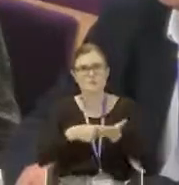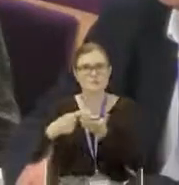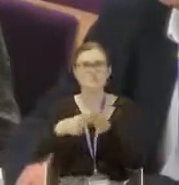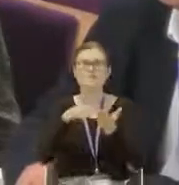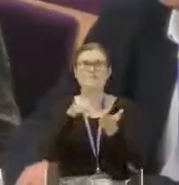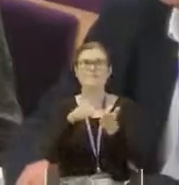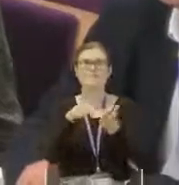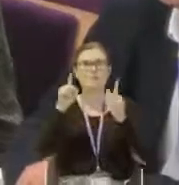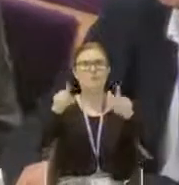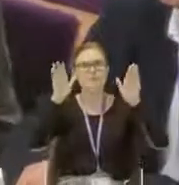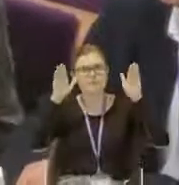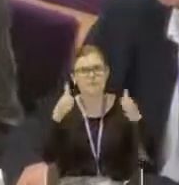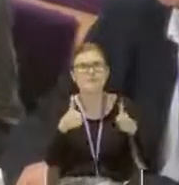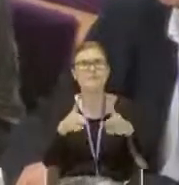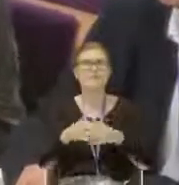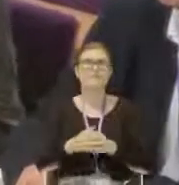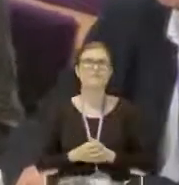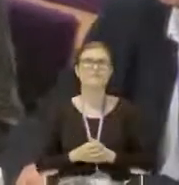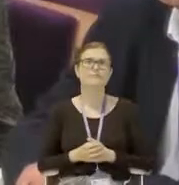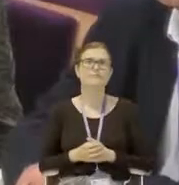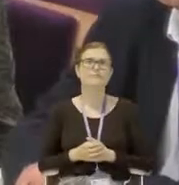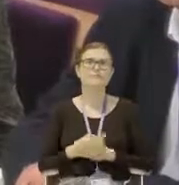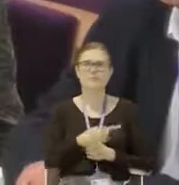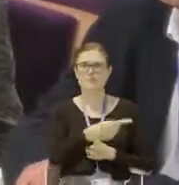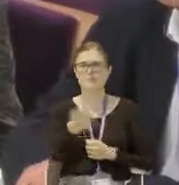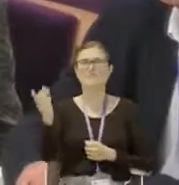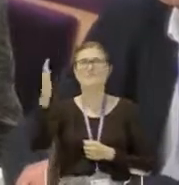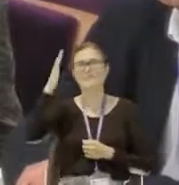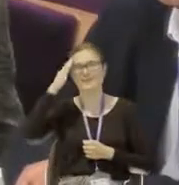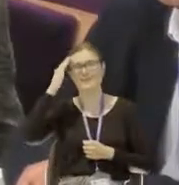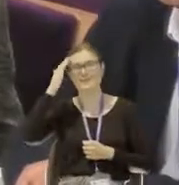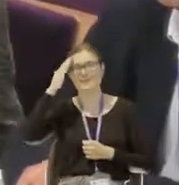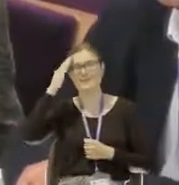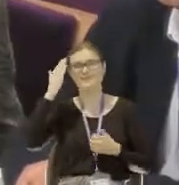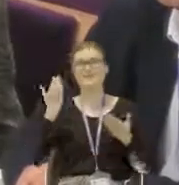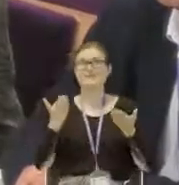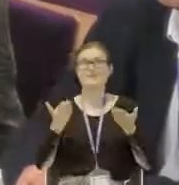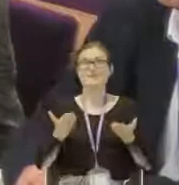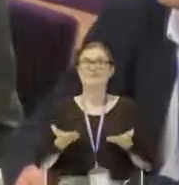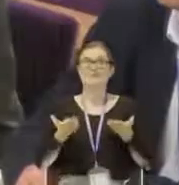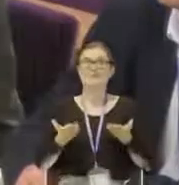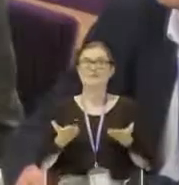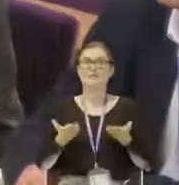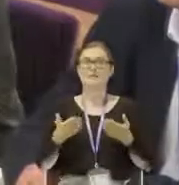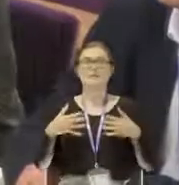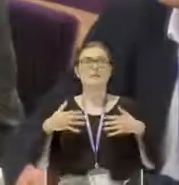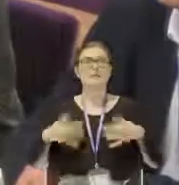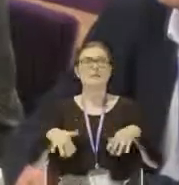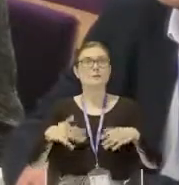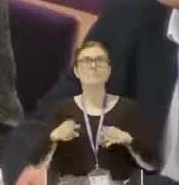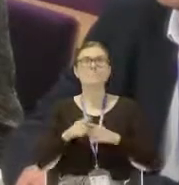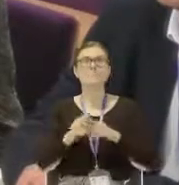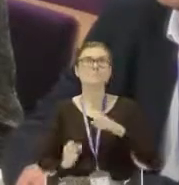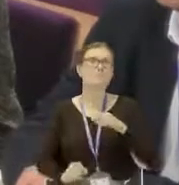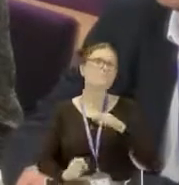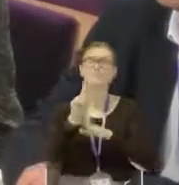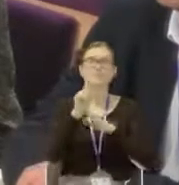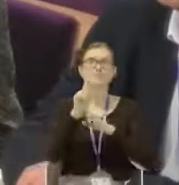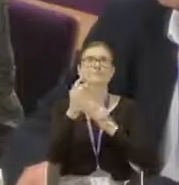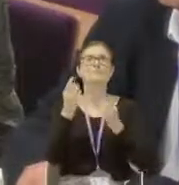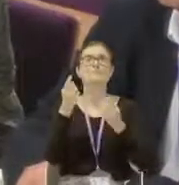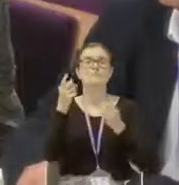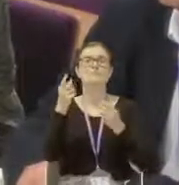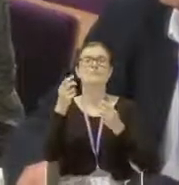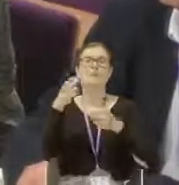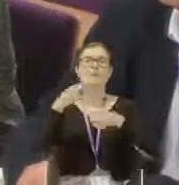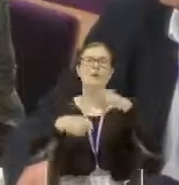unprecedented crisis and must actually head now into emergency mode. no one can suggest that radical change is not possible